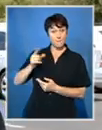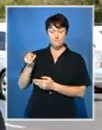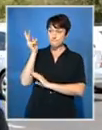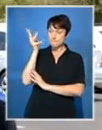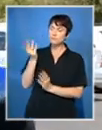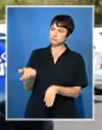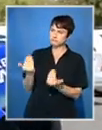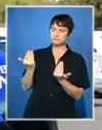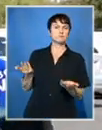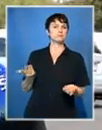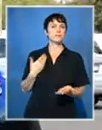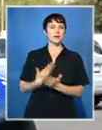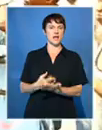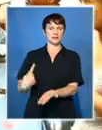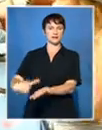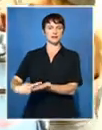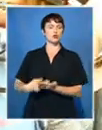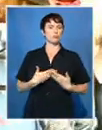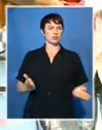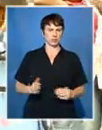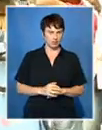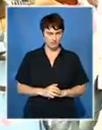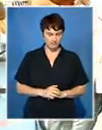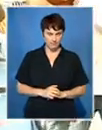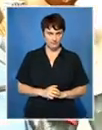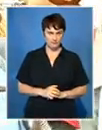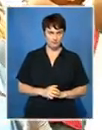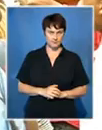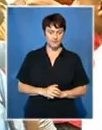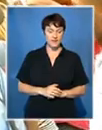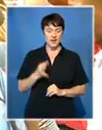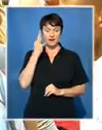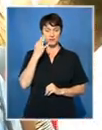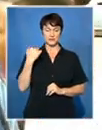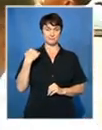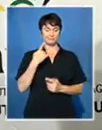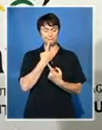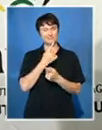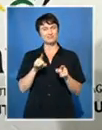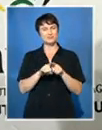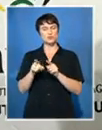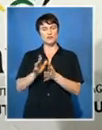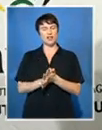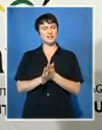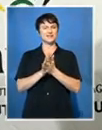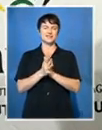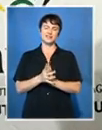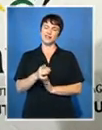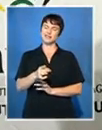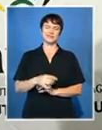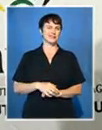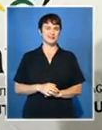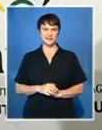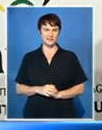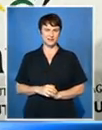that there are days for discussions. Government also condemned the recent violence. Where students